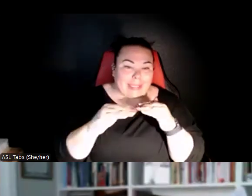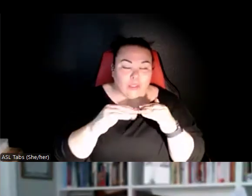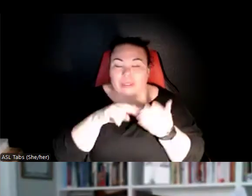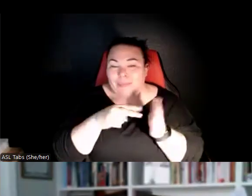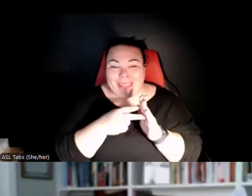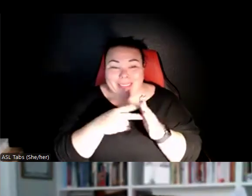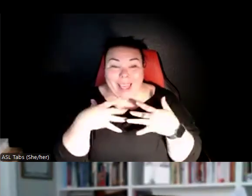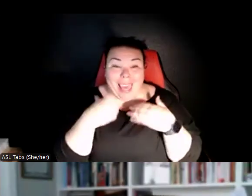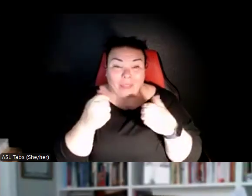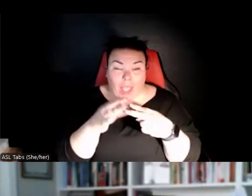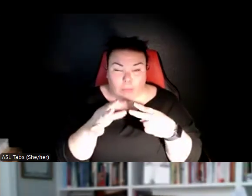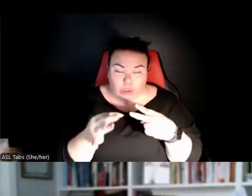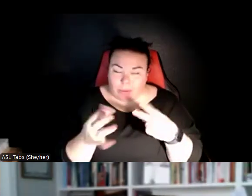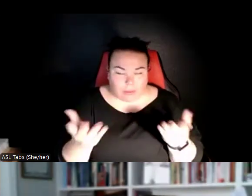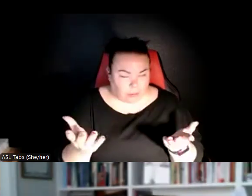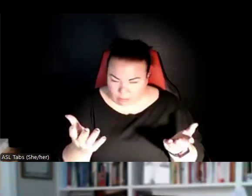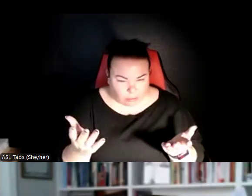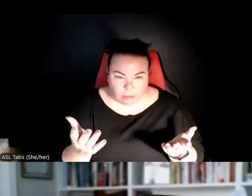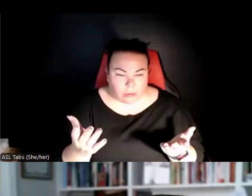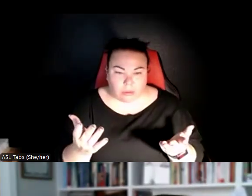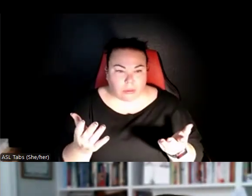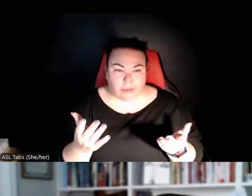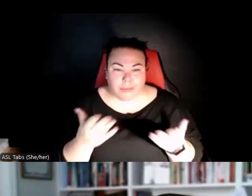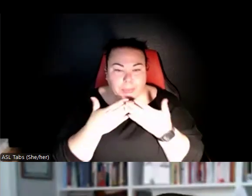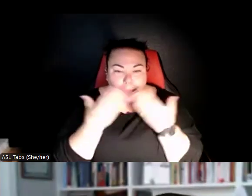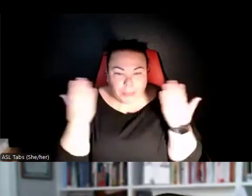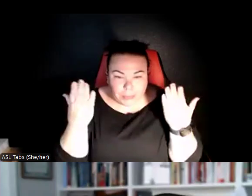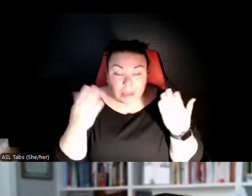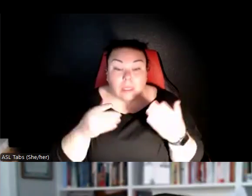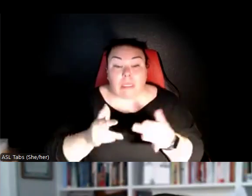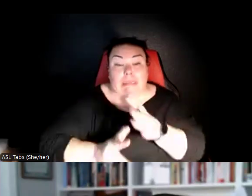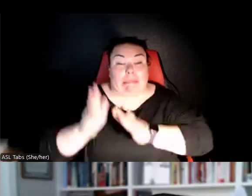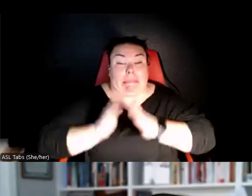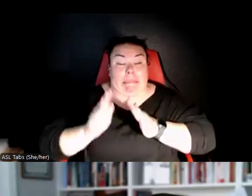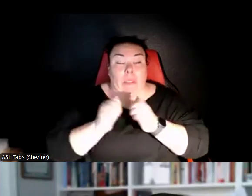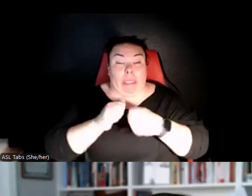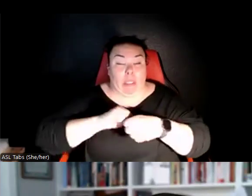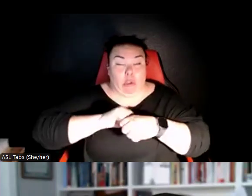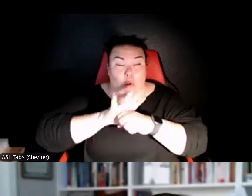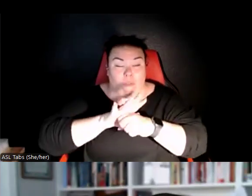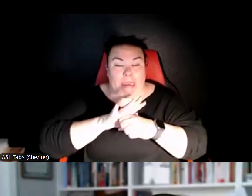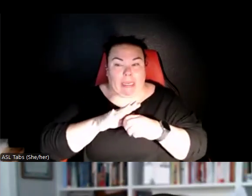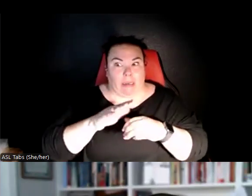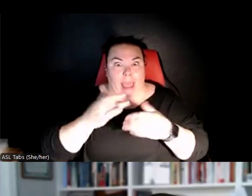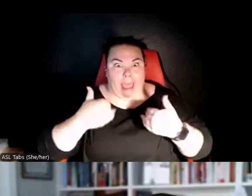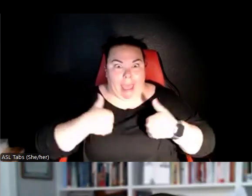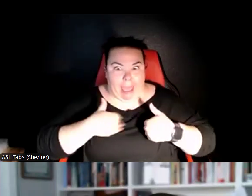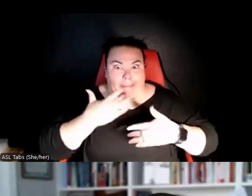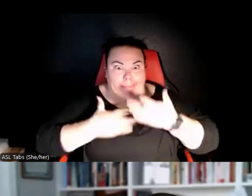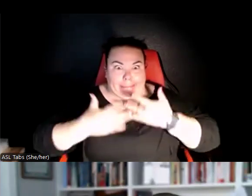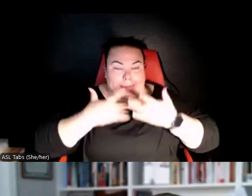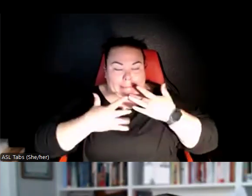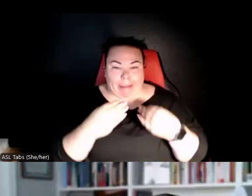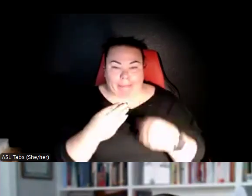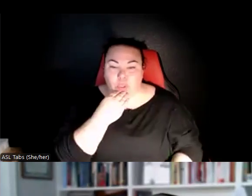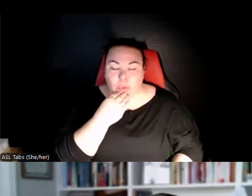community. And if you can go back to the pandemic when there was a food shortage everywhere, I think that a lot of people then